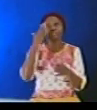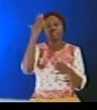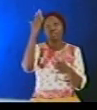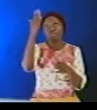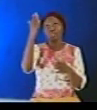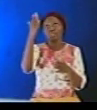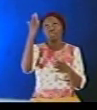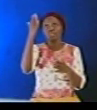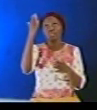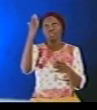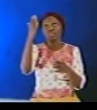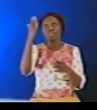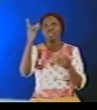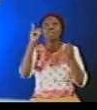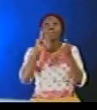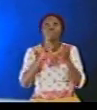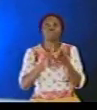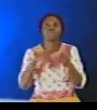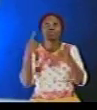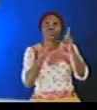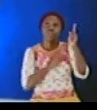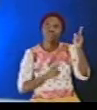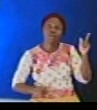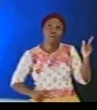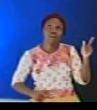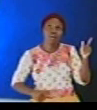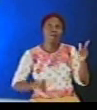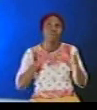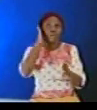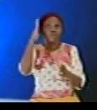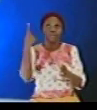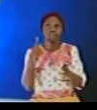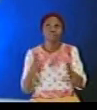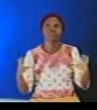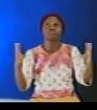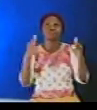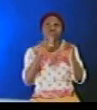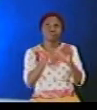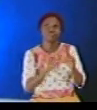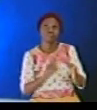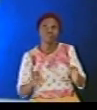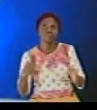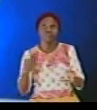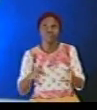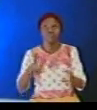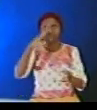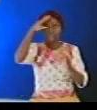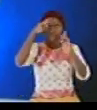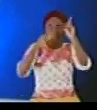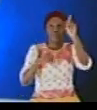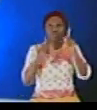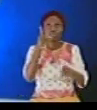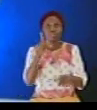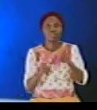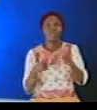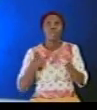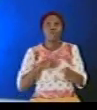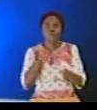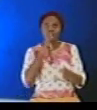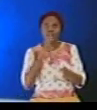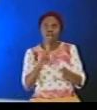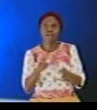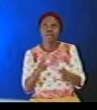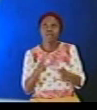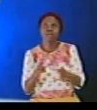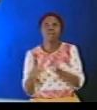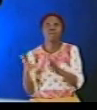unto thee. Unto the Lord shall the gathering of his people be. We